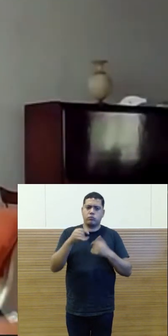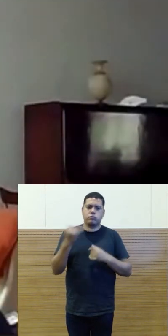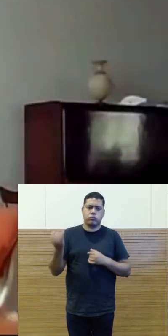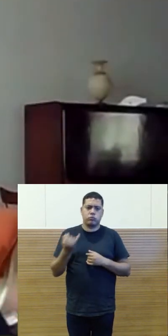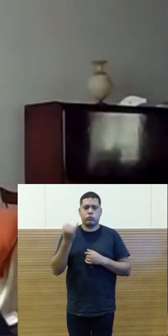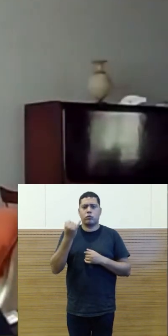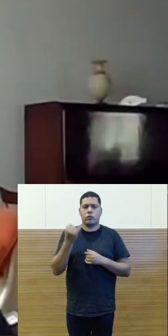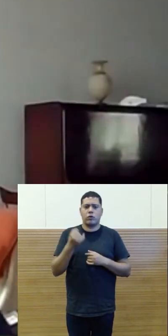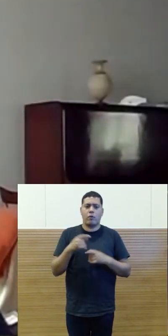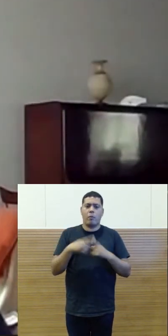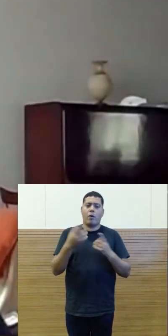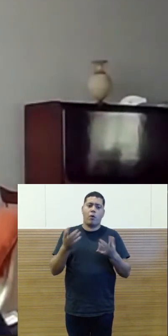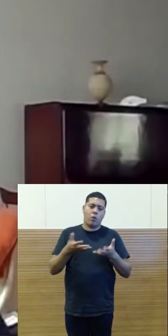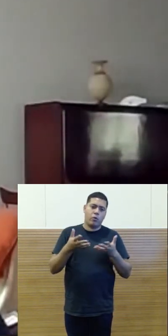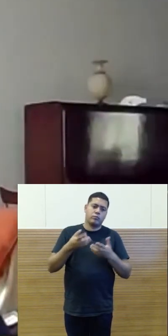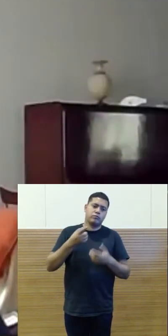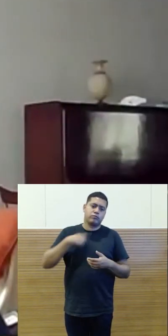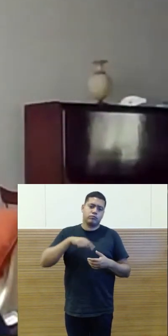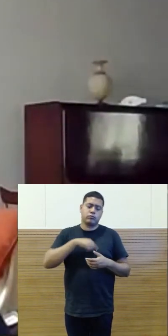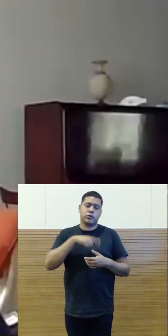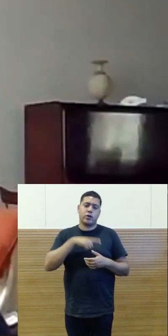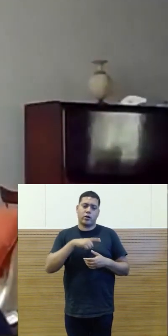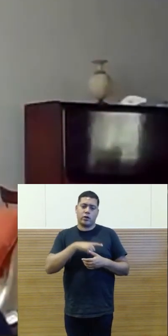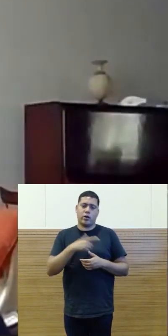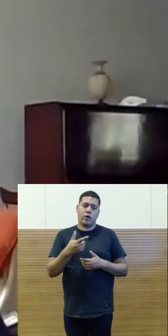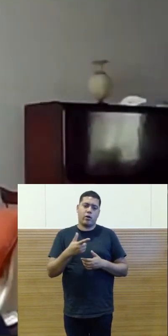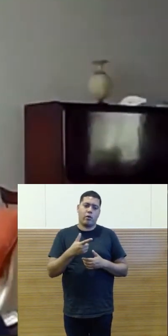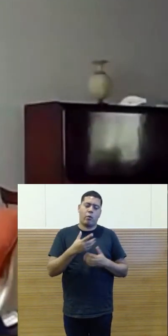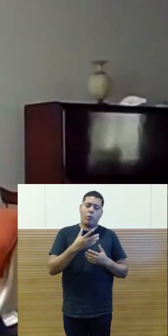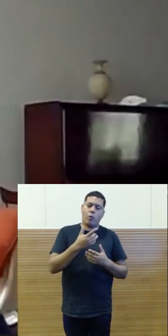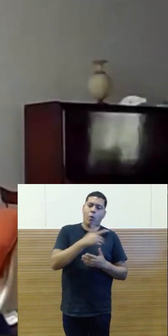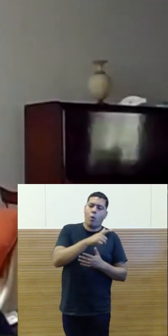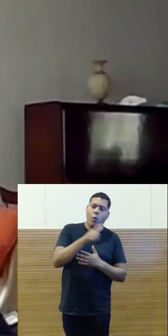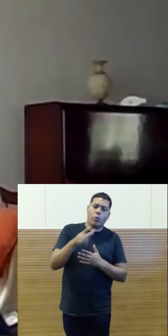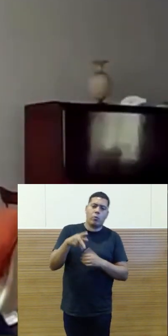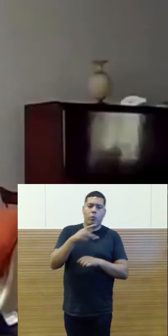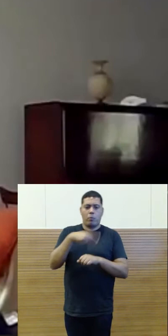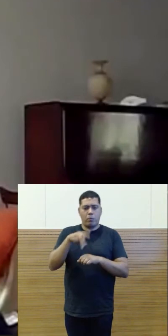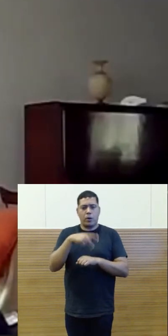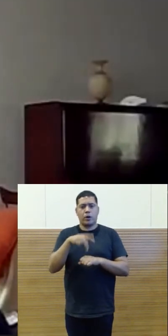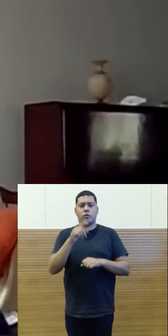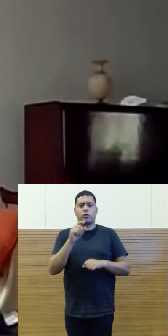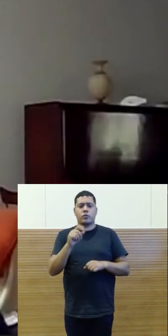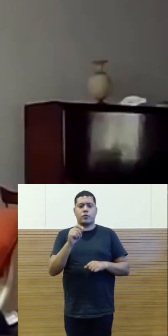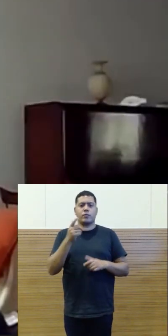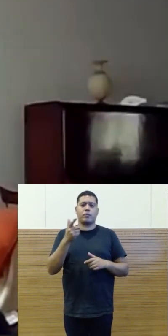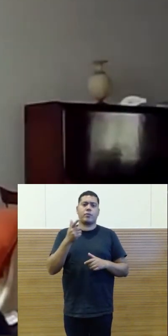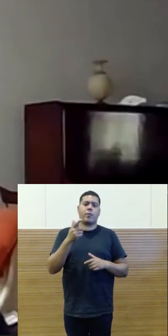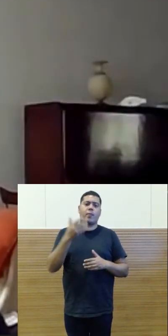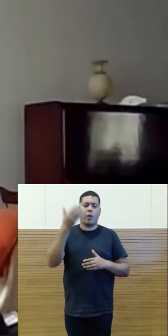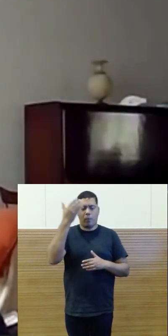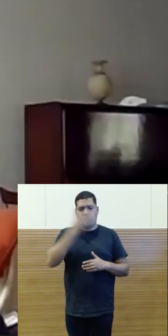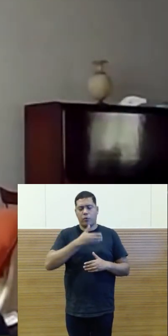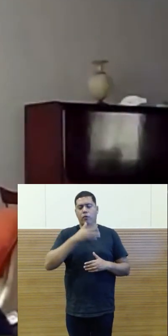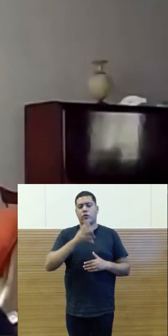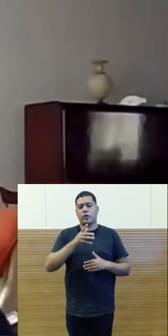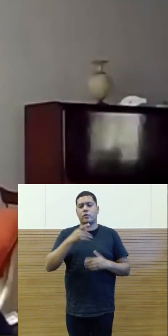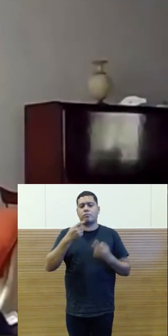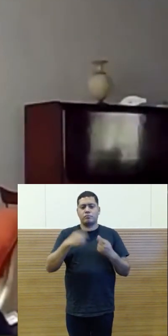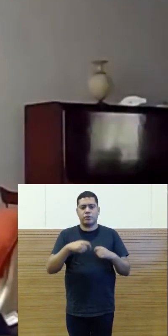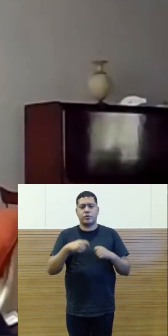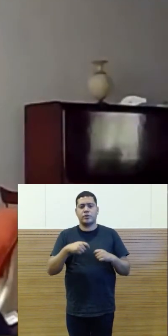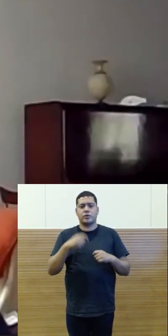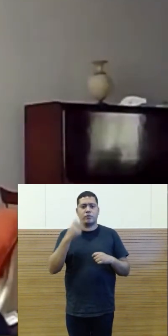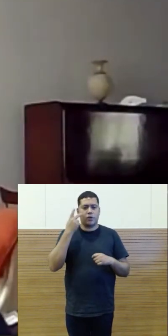these pieces of information are important. Fortunately, we have, in many countries, we have all the